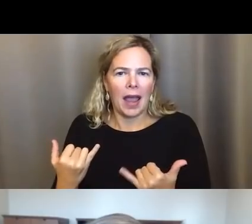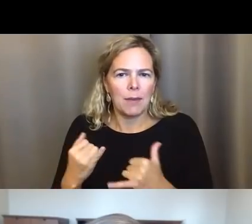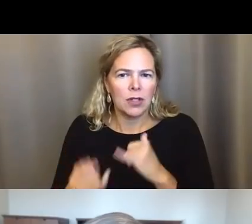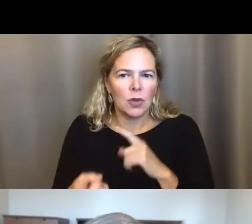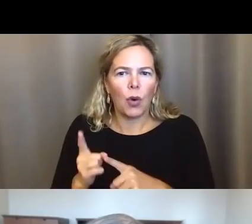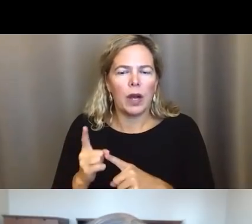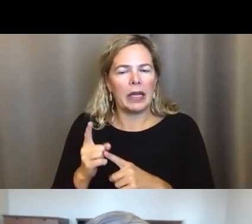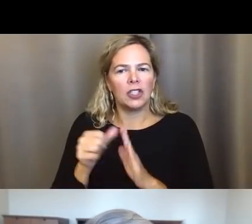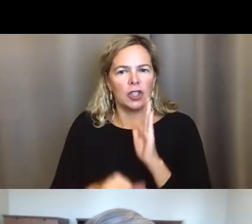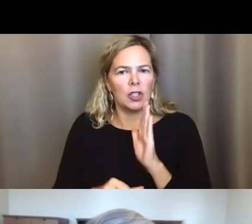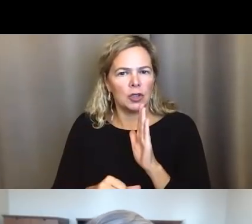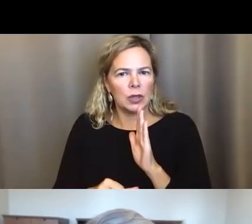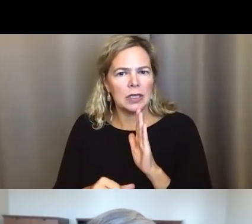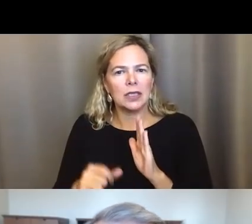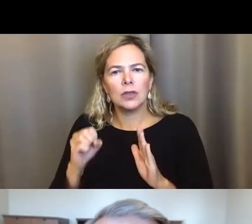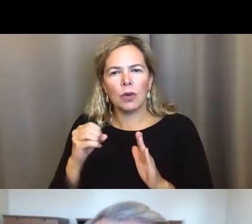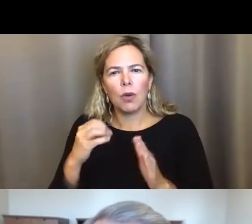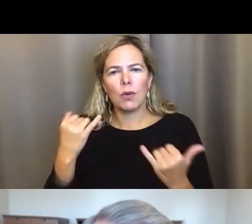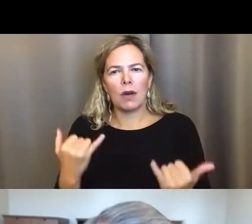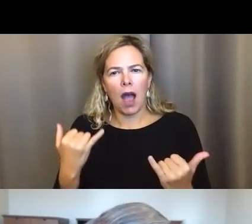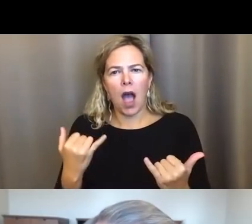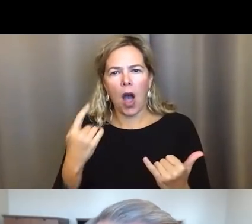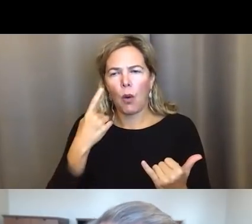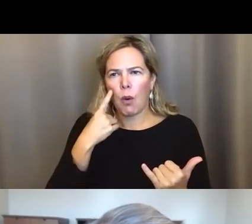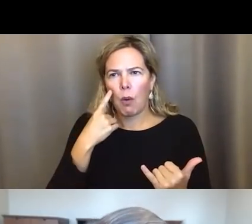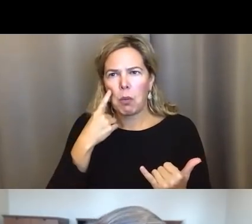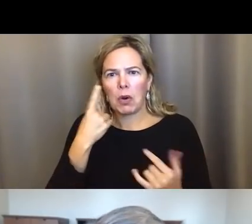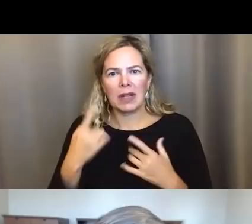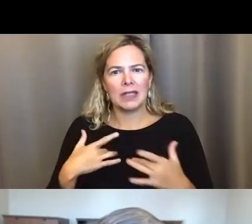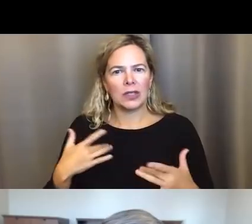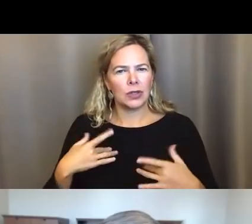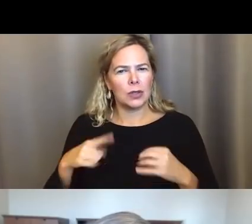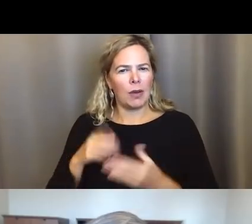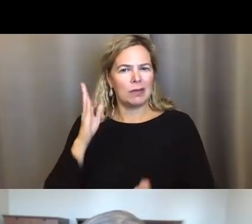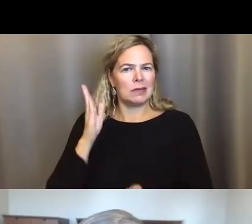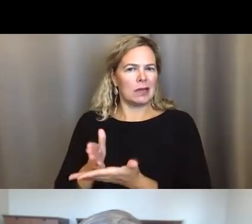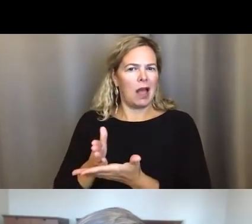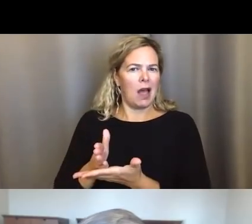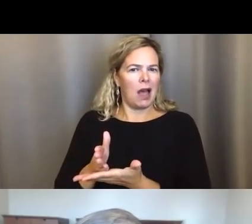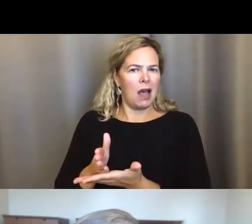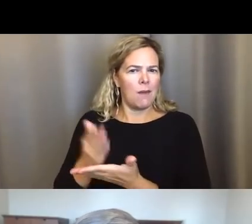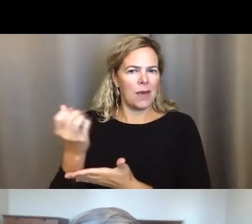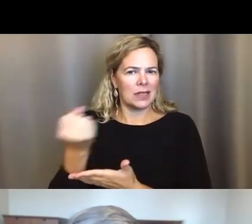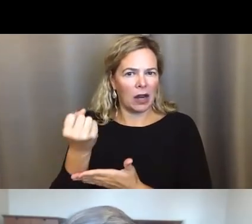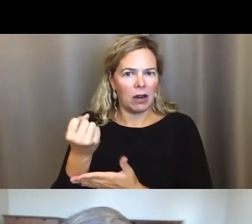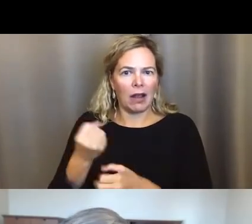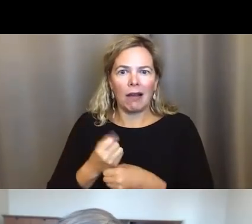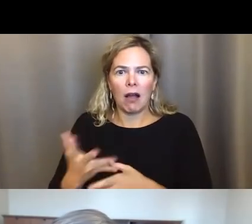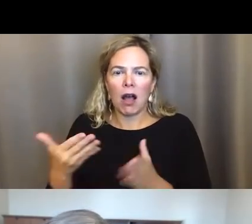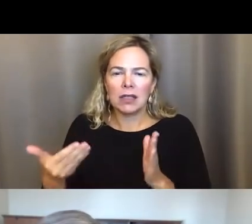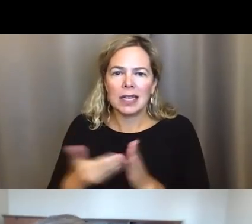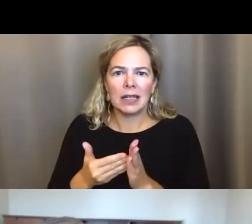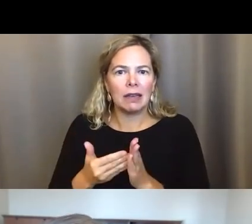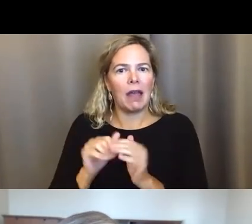we're concerned about stopping Saturdays and creating yet another bottleneck to getting those cases